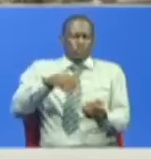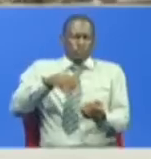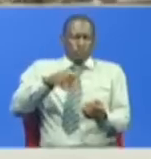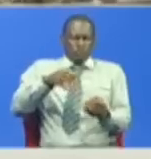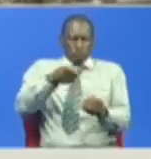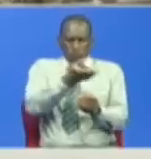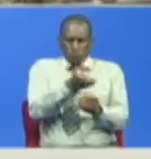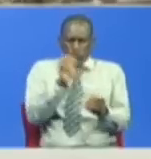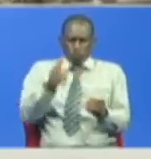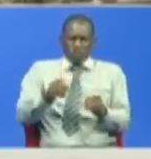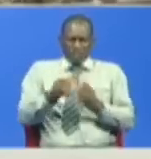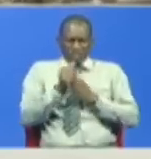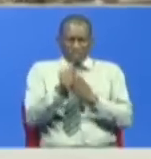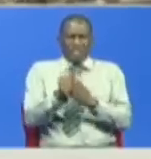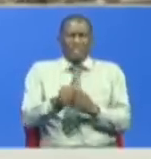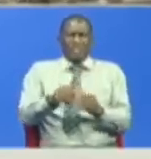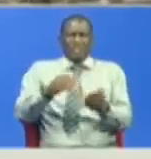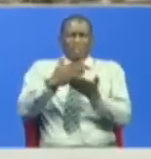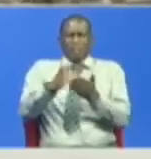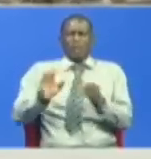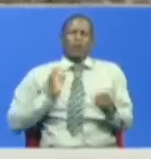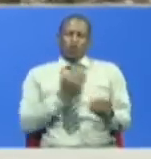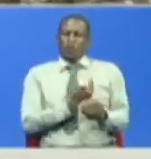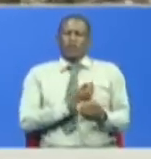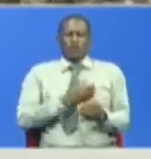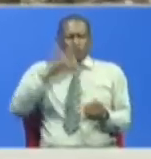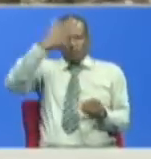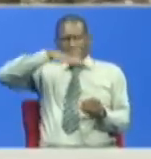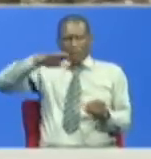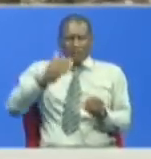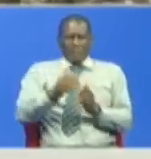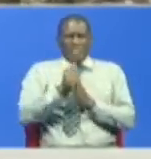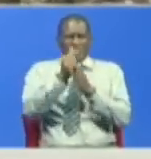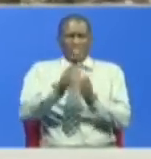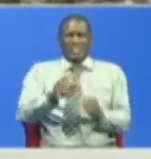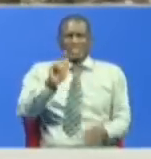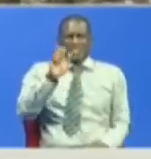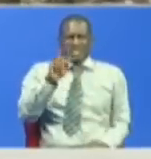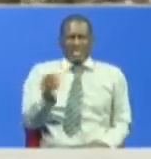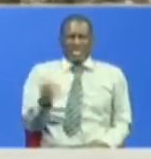departmental committees or parliament leadership. Kennedy Murethi, NTV.